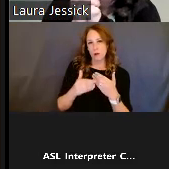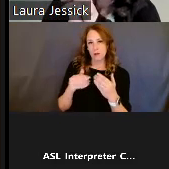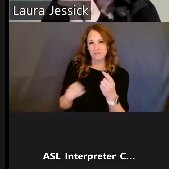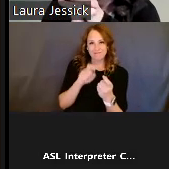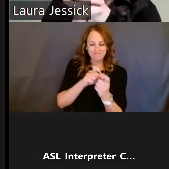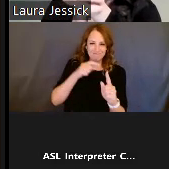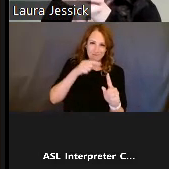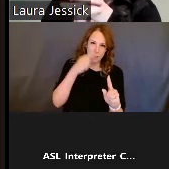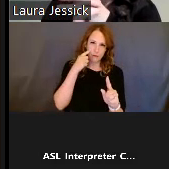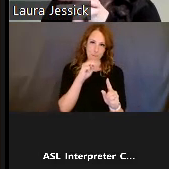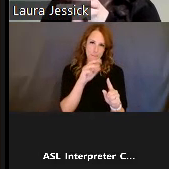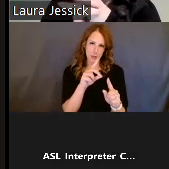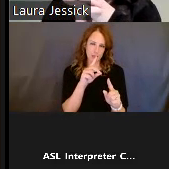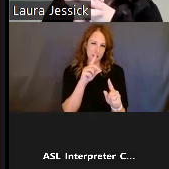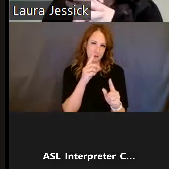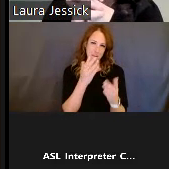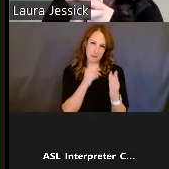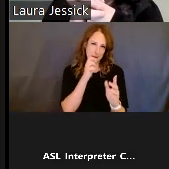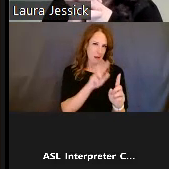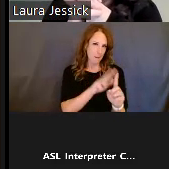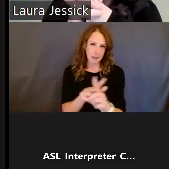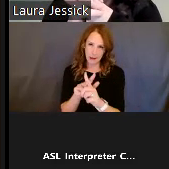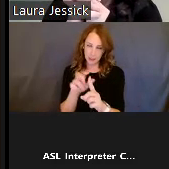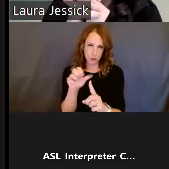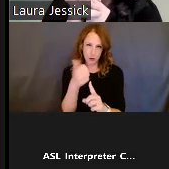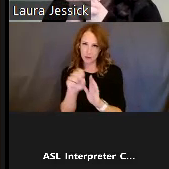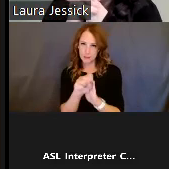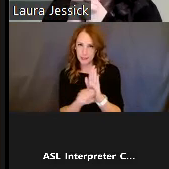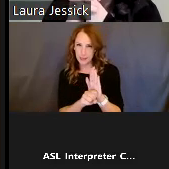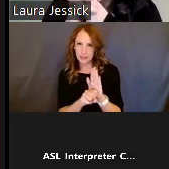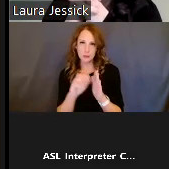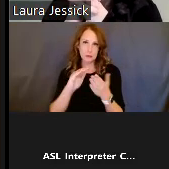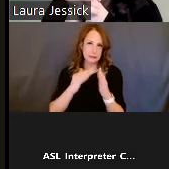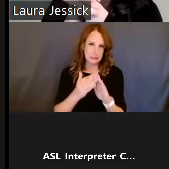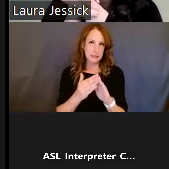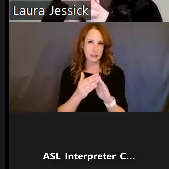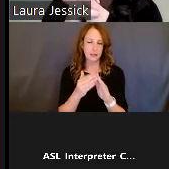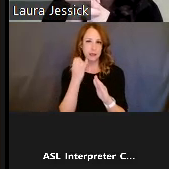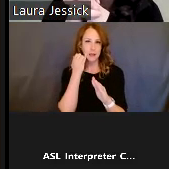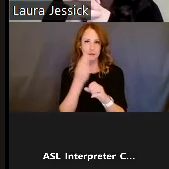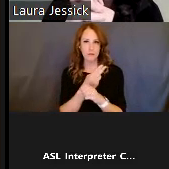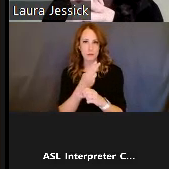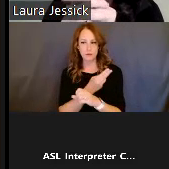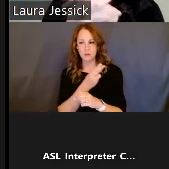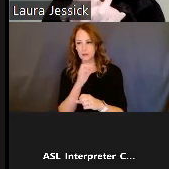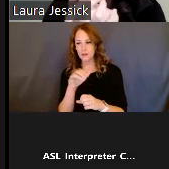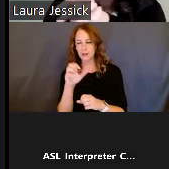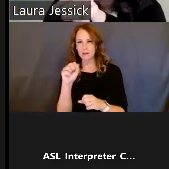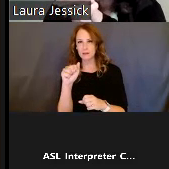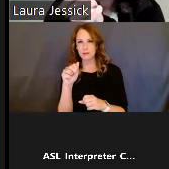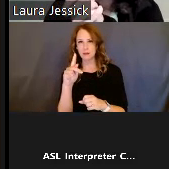of Maryland. So it does not necessarily apply to any other state or city that is using or has SAKI